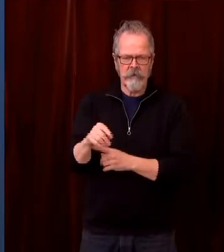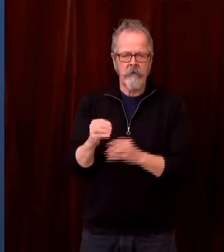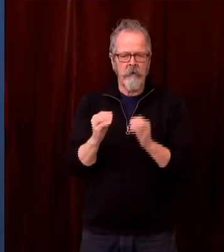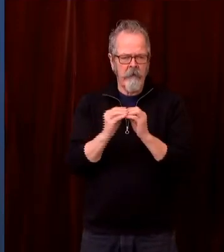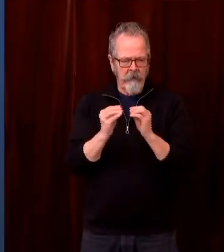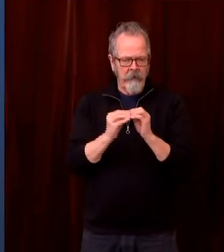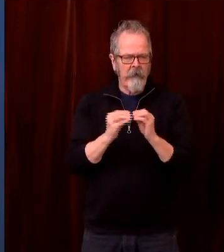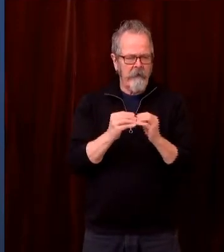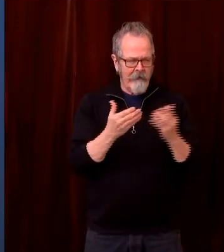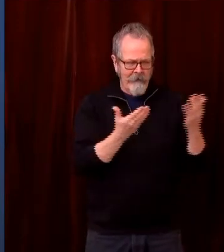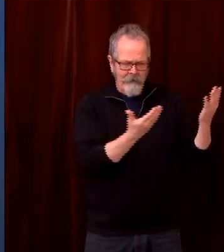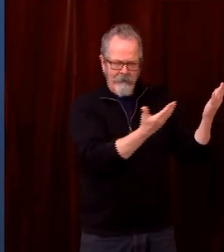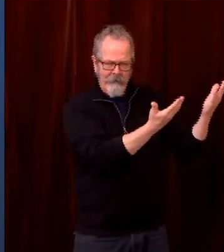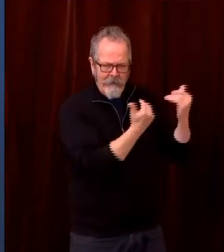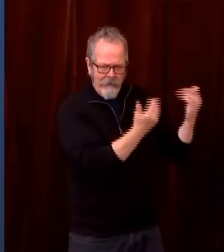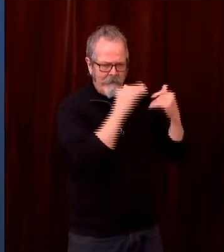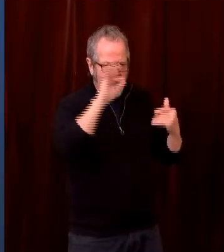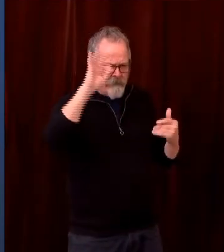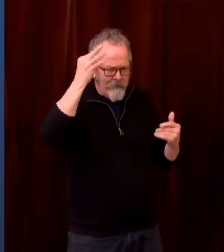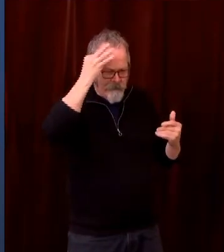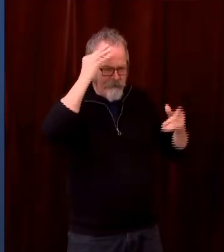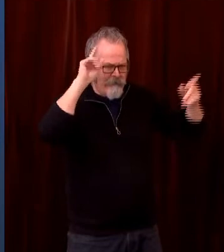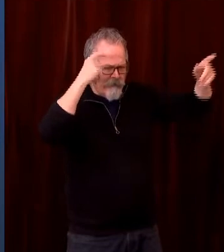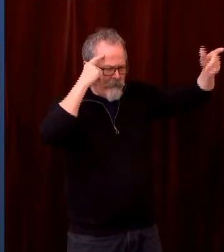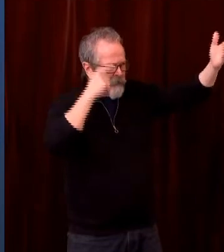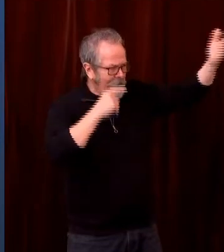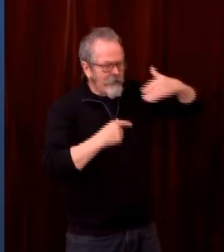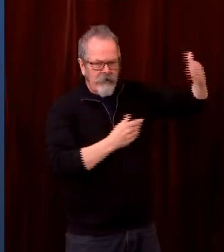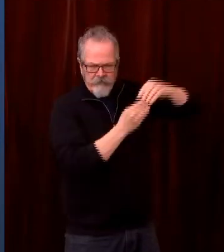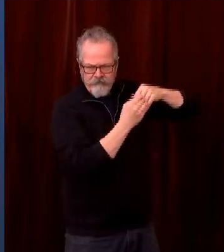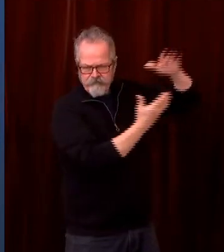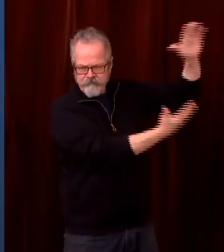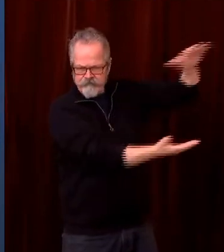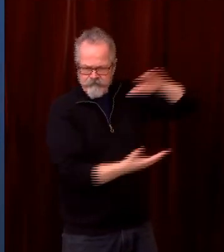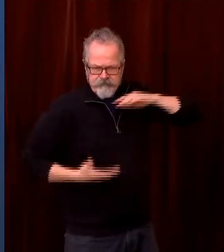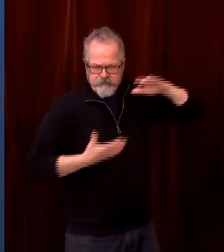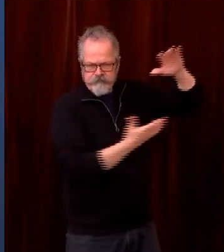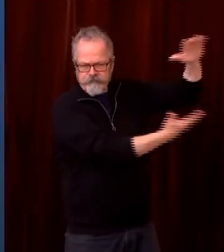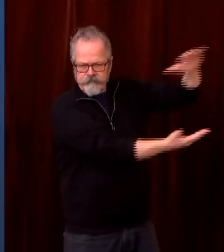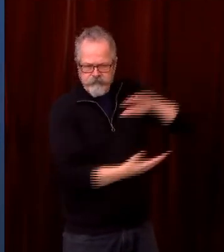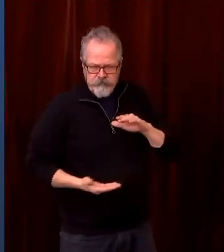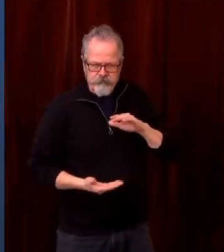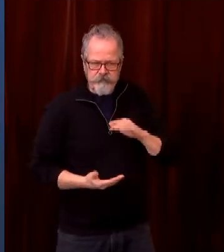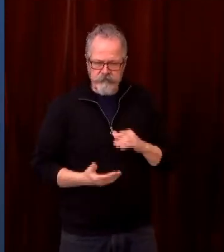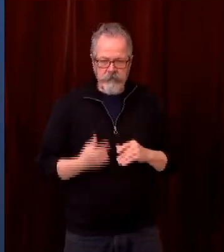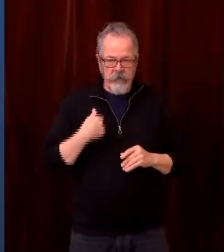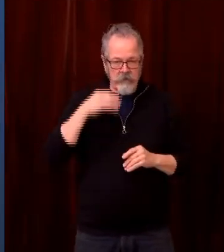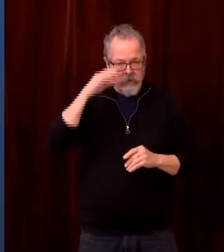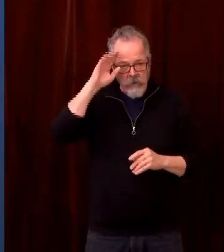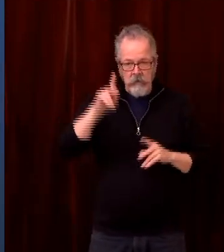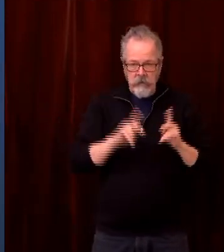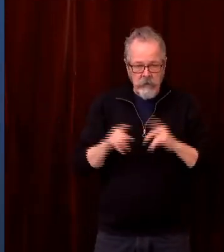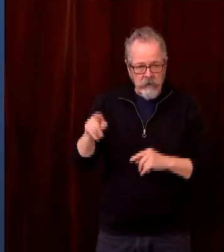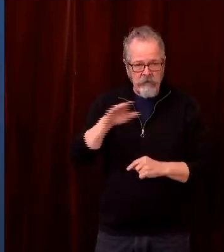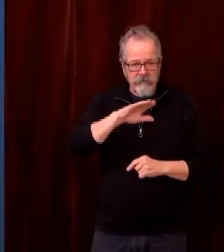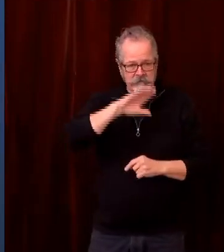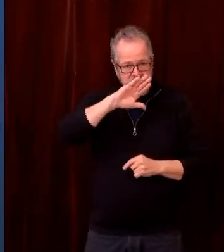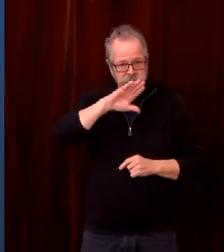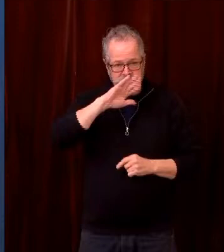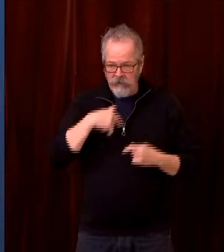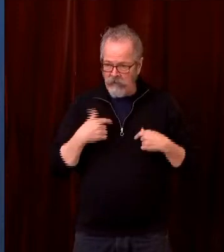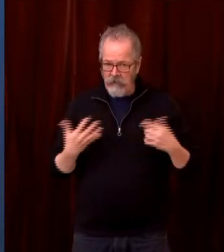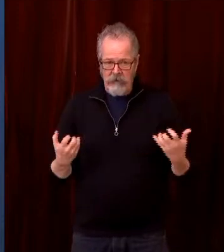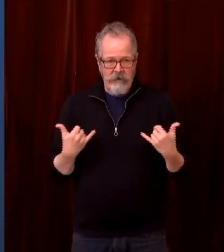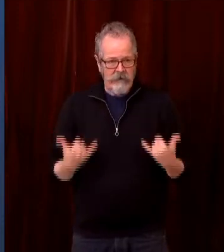while we're waiting, and the frustration I know people is profound. We hear stories of people who are calling multiple places to try to get appointments. And we